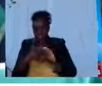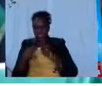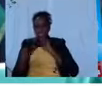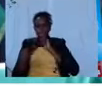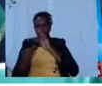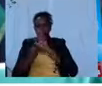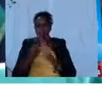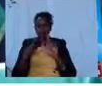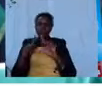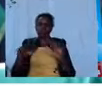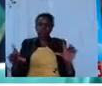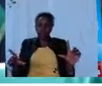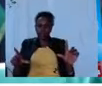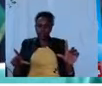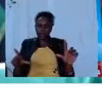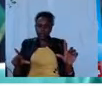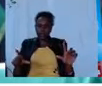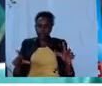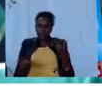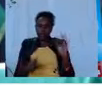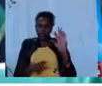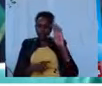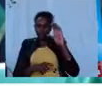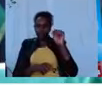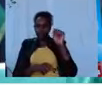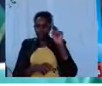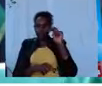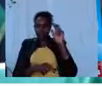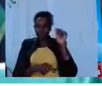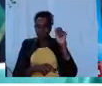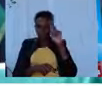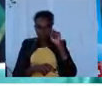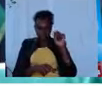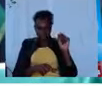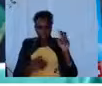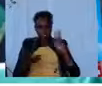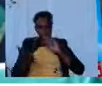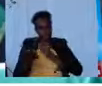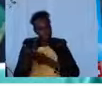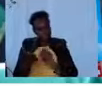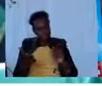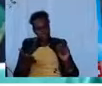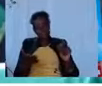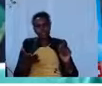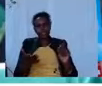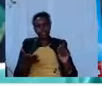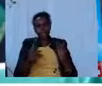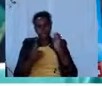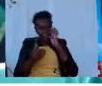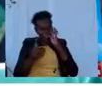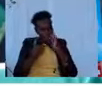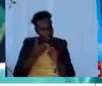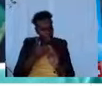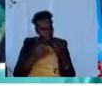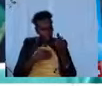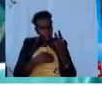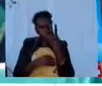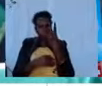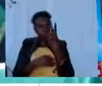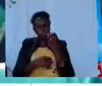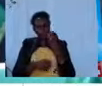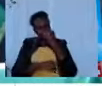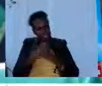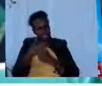the promised land of Canaan. It was written at the end of the 40